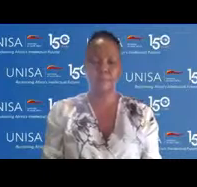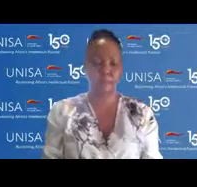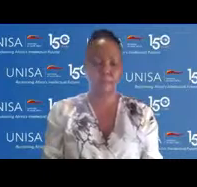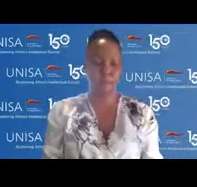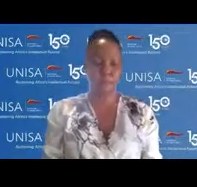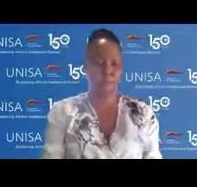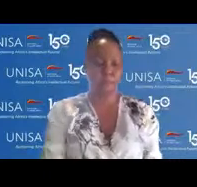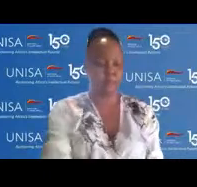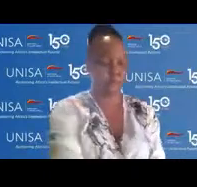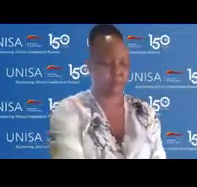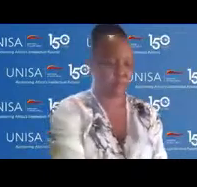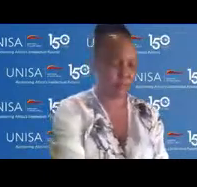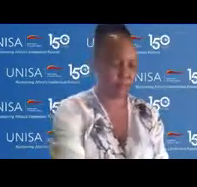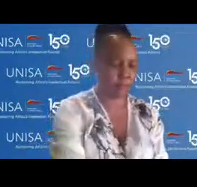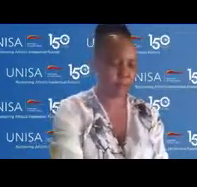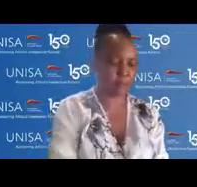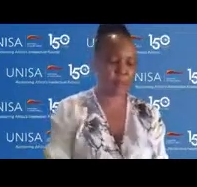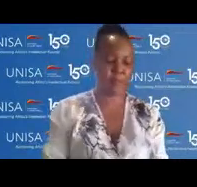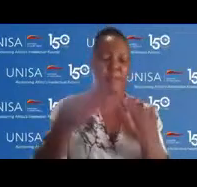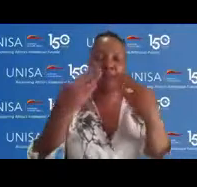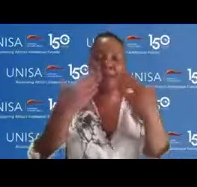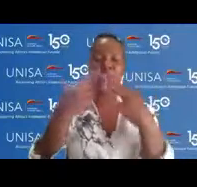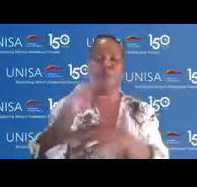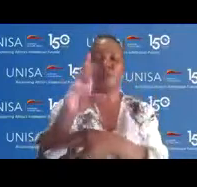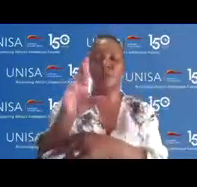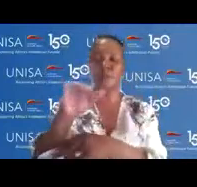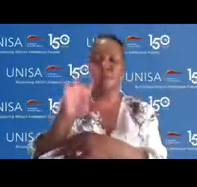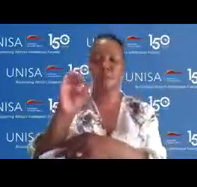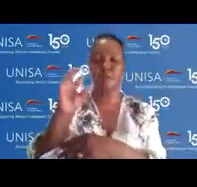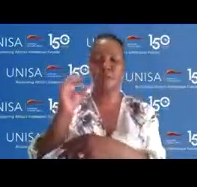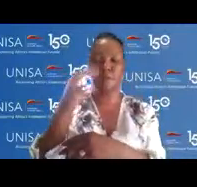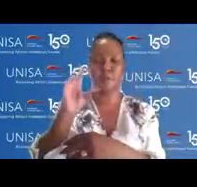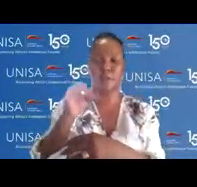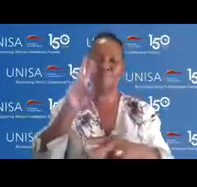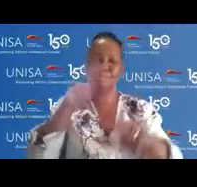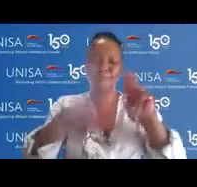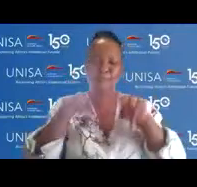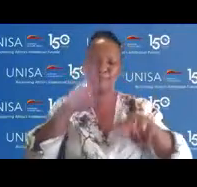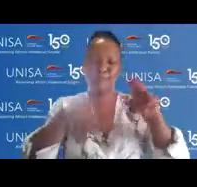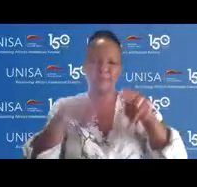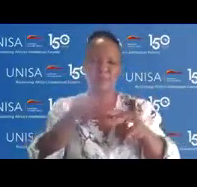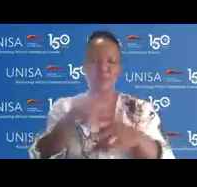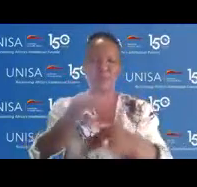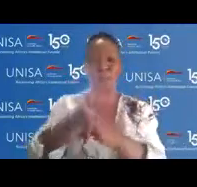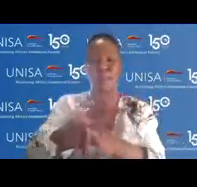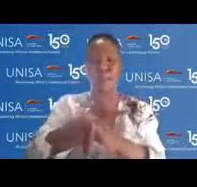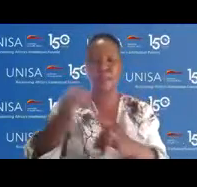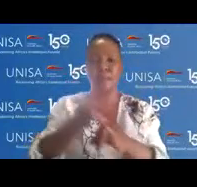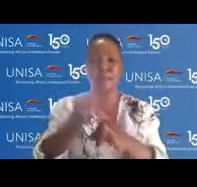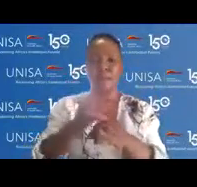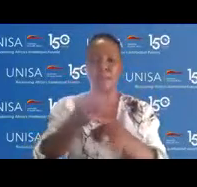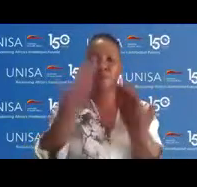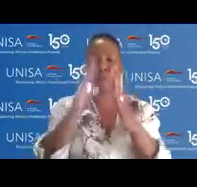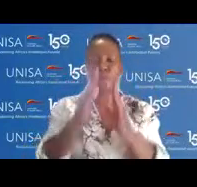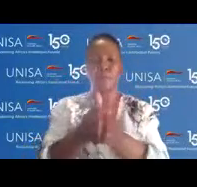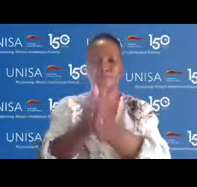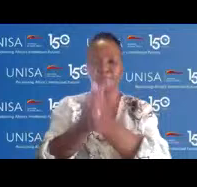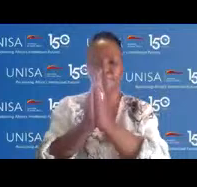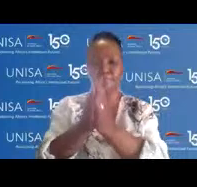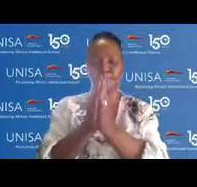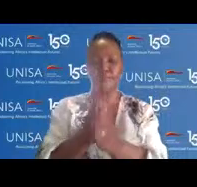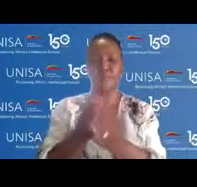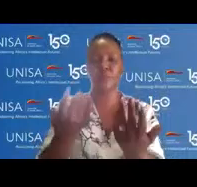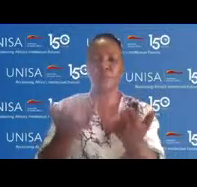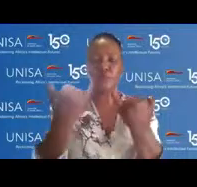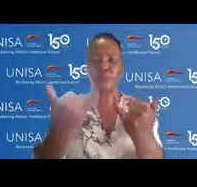All right, thank you, Richard. I was just seeing in the chat there were some students asking for the link for today's My Exam